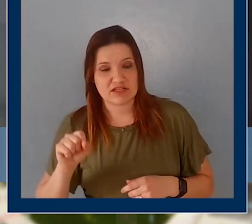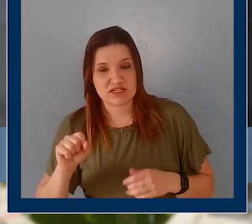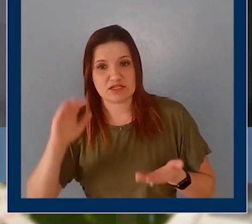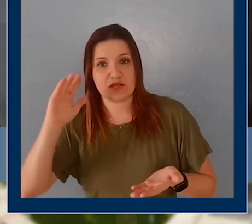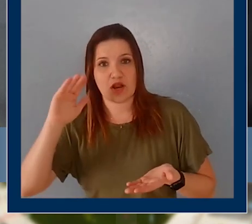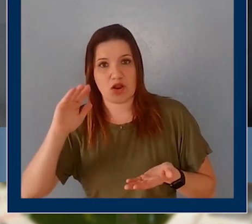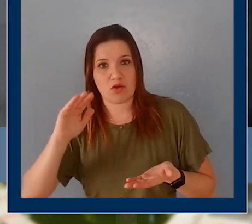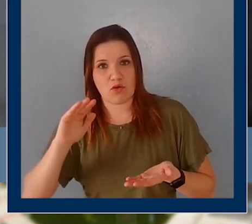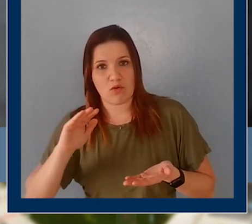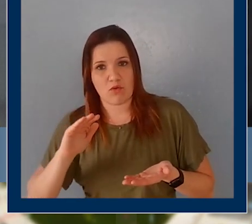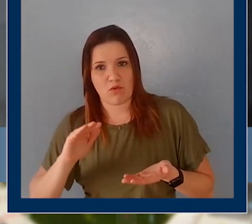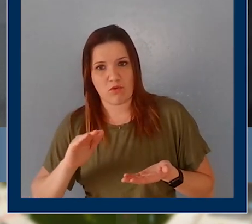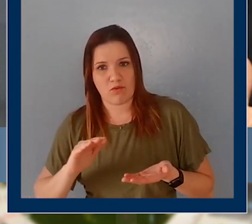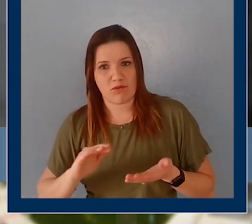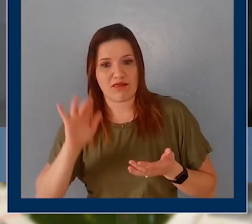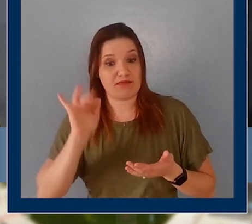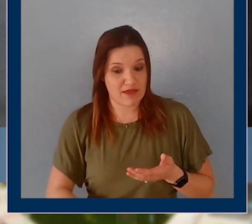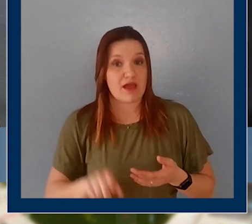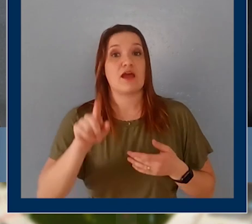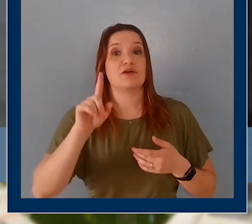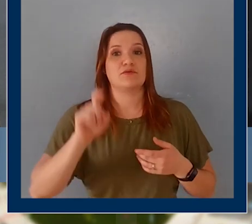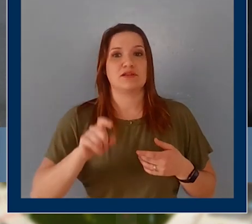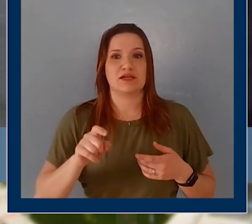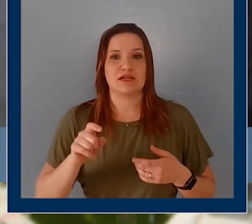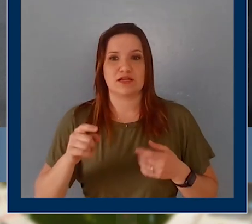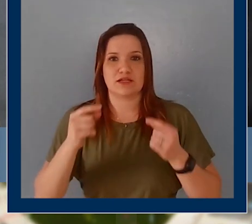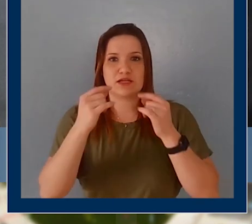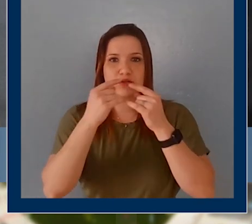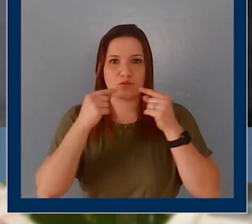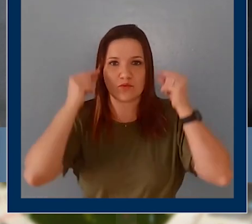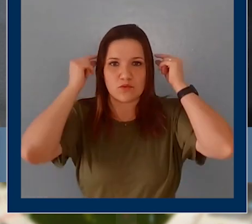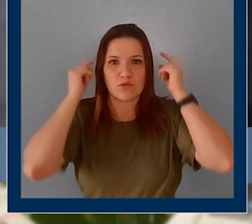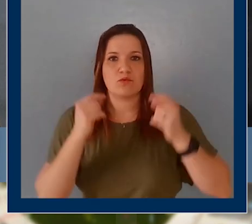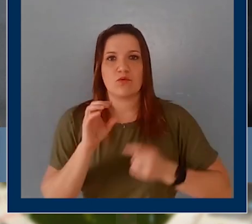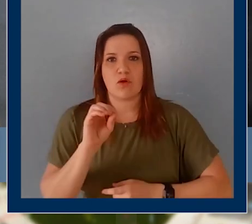on your finger to see how much oxygen is in your blood. And a